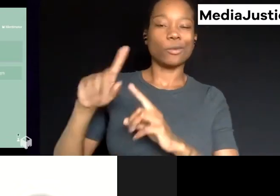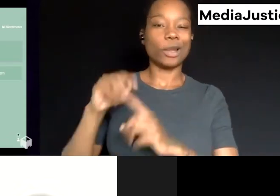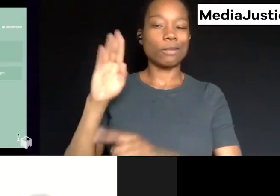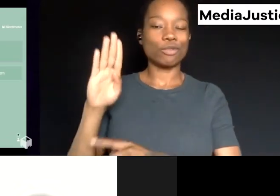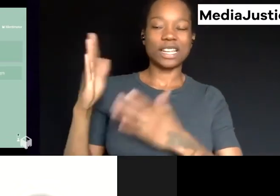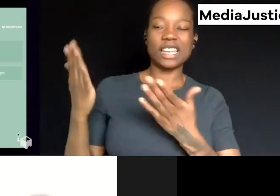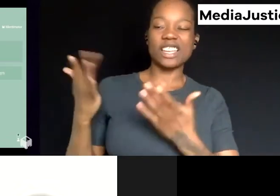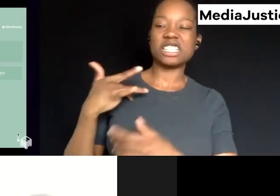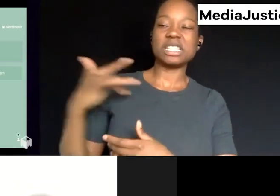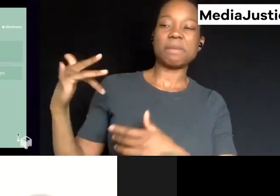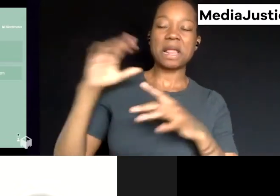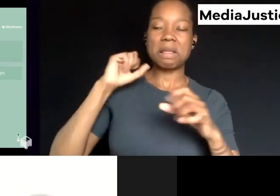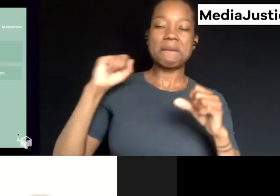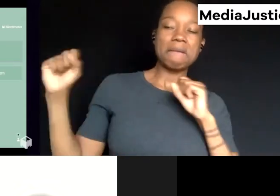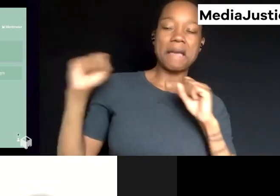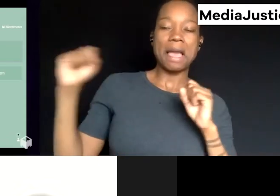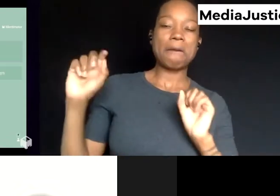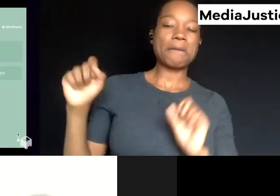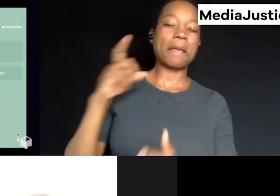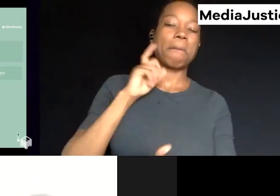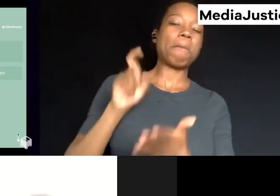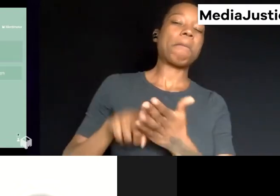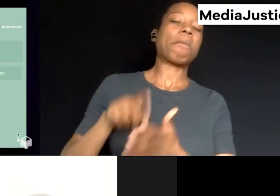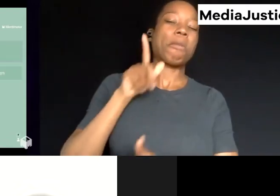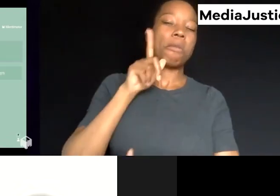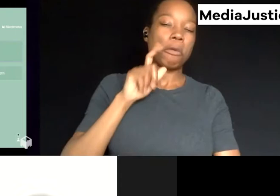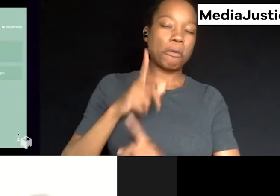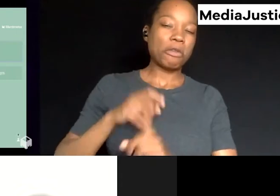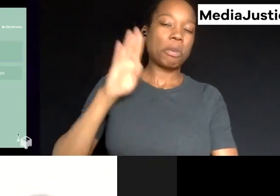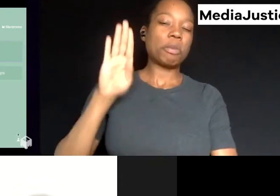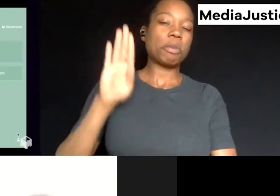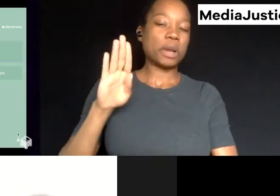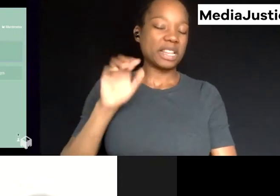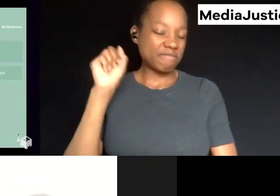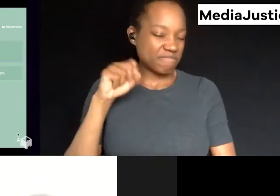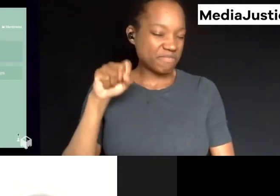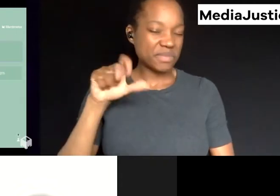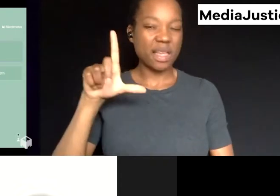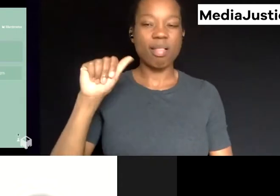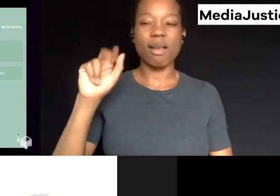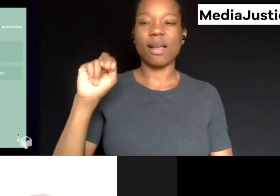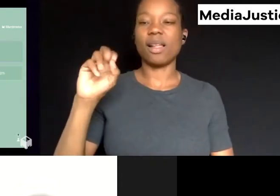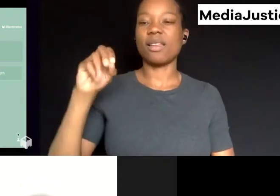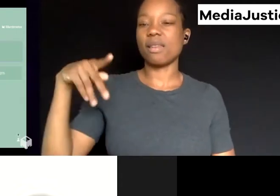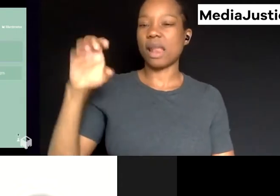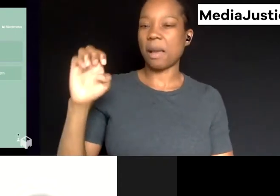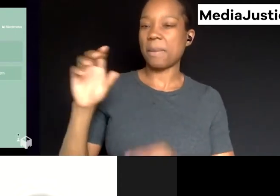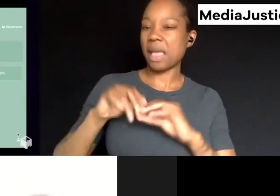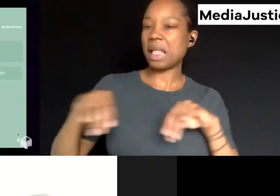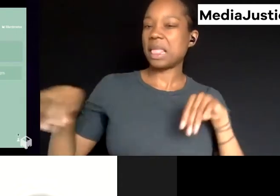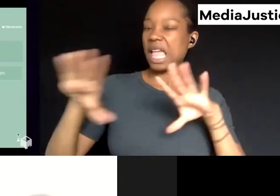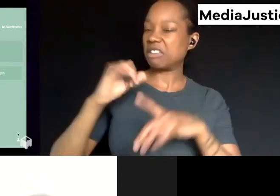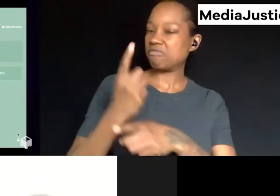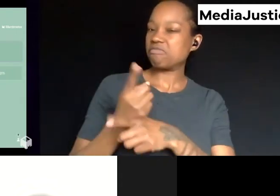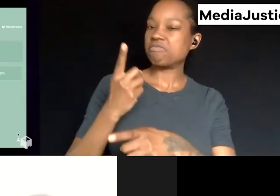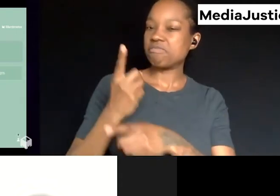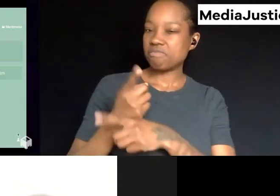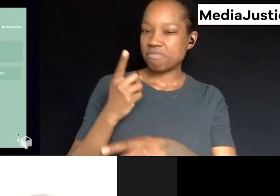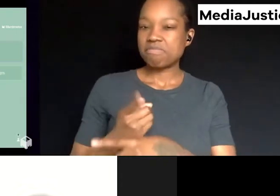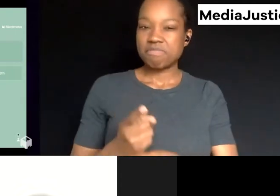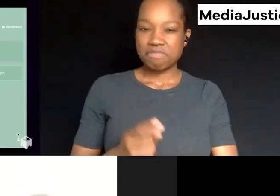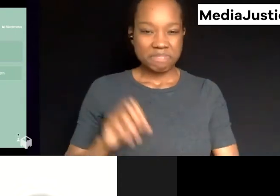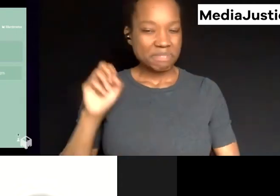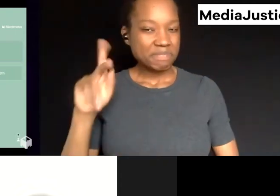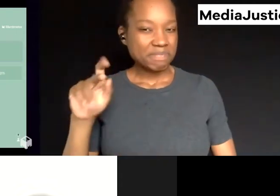you can tell. Yeah, Brooklyn, Lenape land. That's right. Yeah, okay.